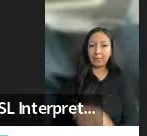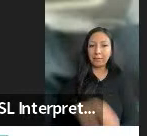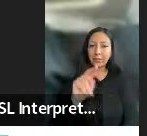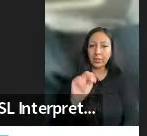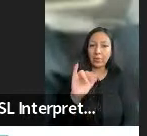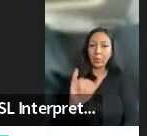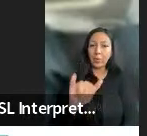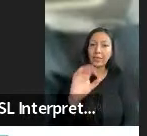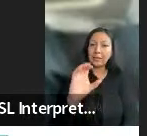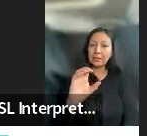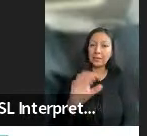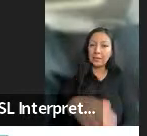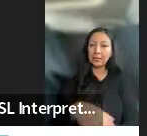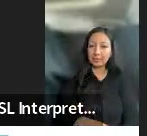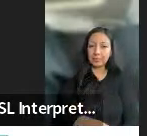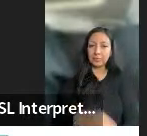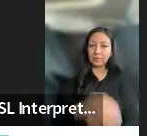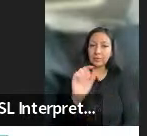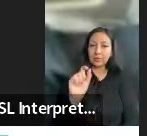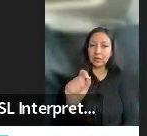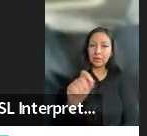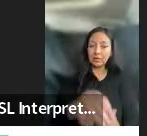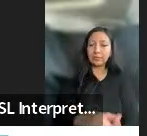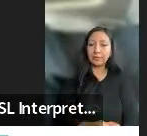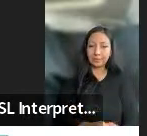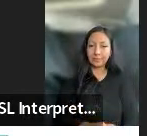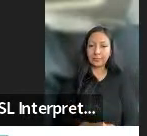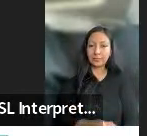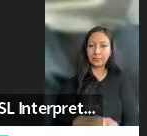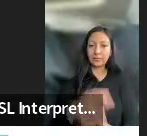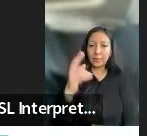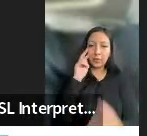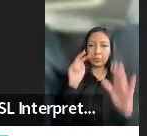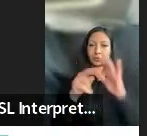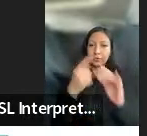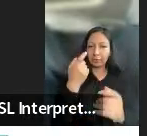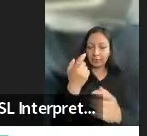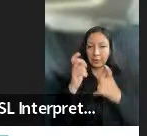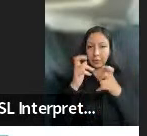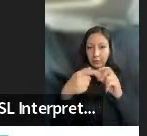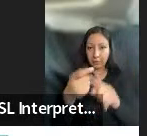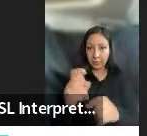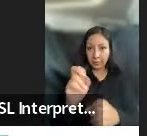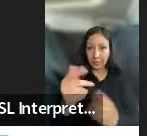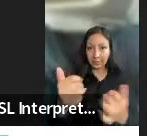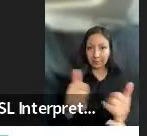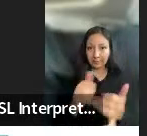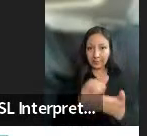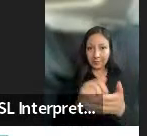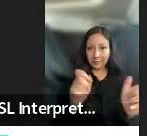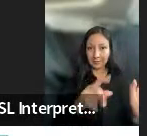nyc.gov/DCP, for everyone to review. We're looking forward to hearing from you. And with that, next slide.